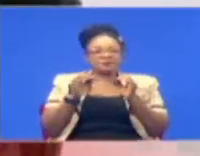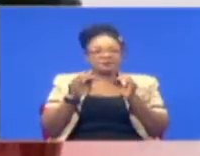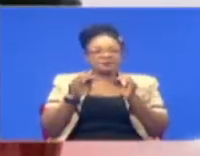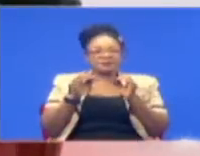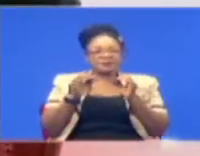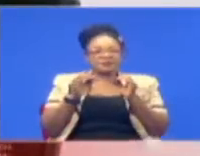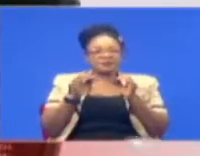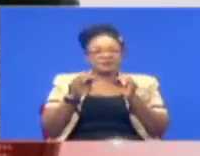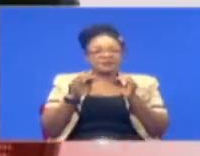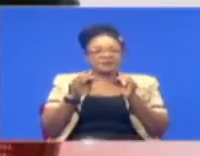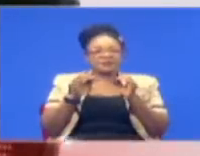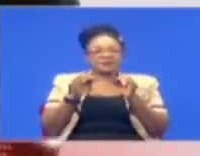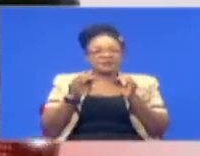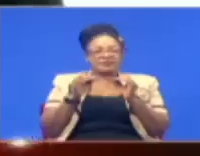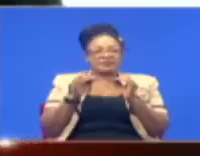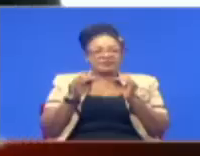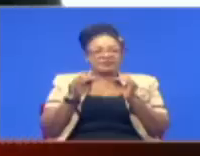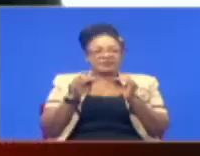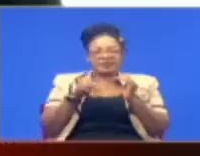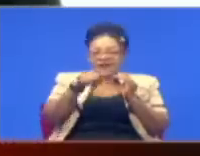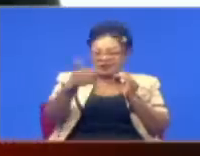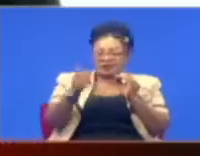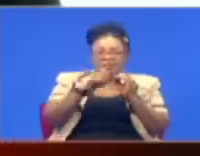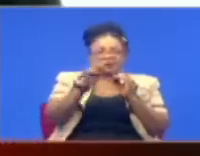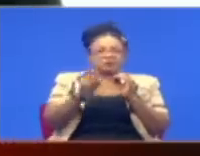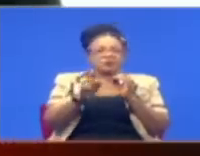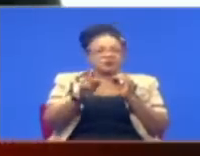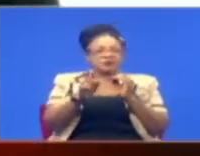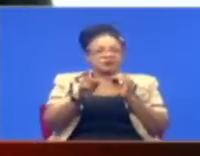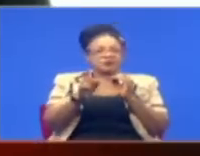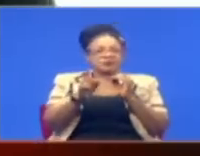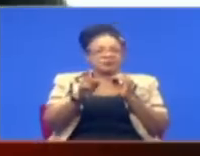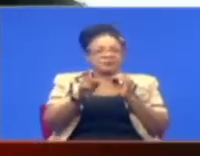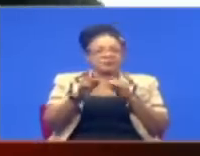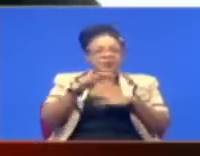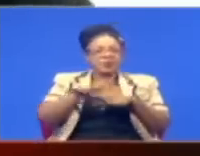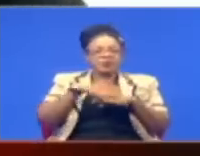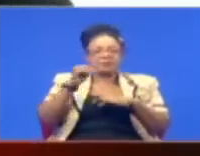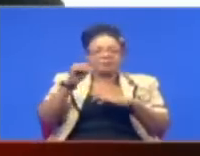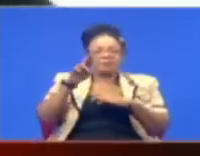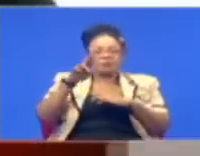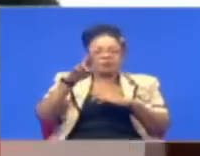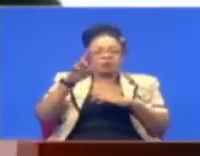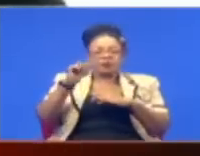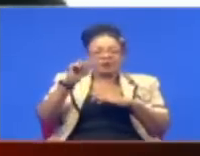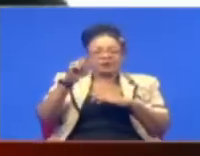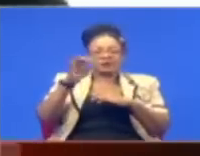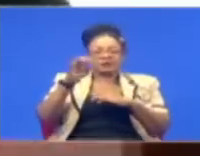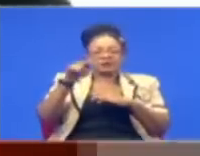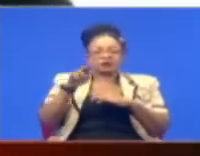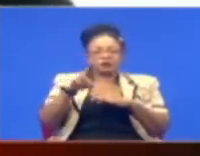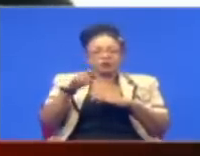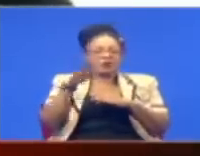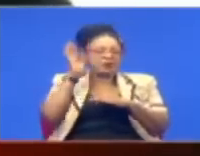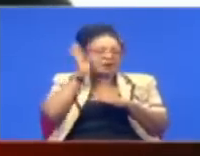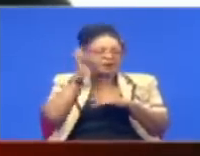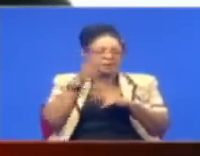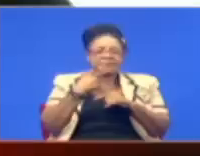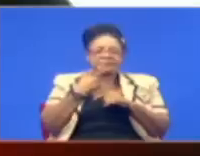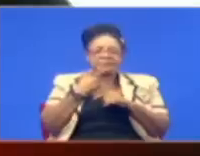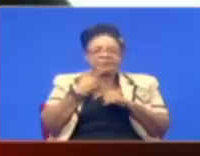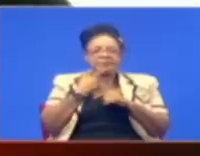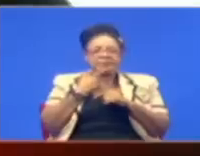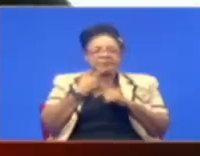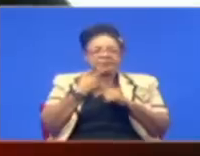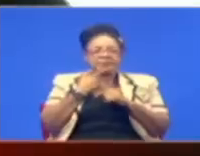Yes. Another question, and this is on the Muruatetu. I heard you say